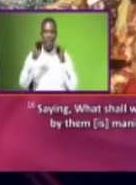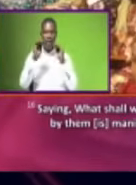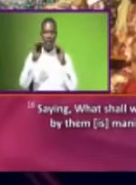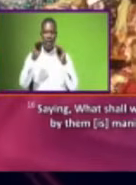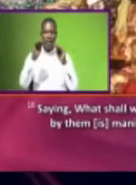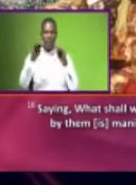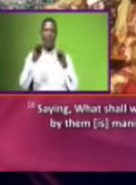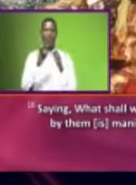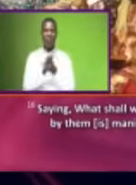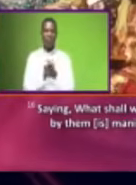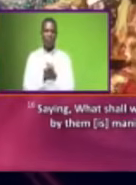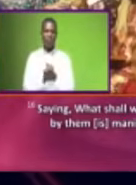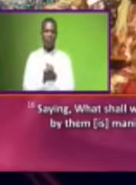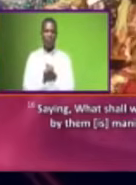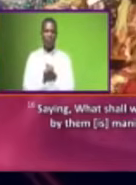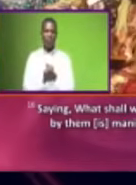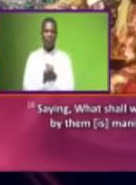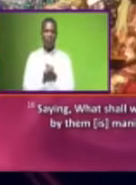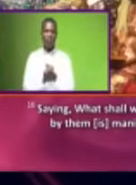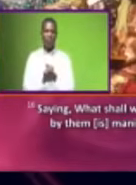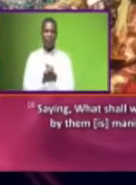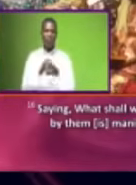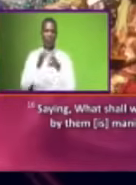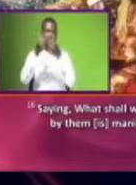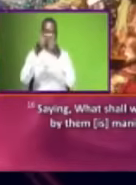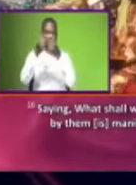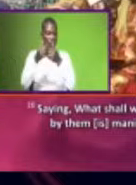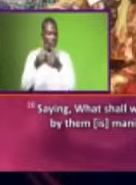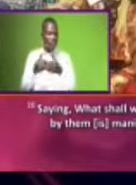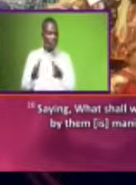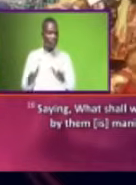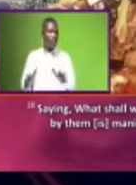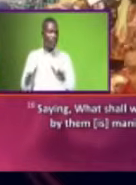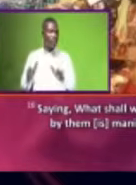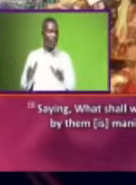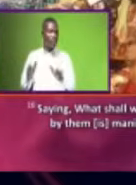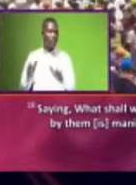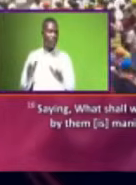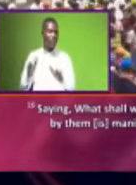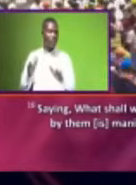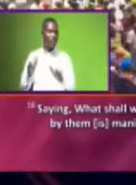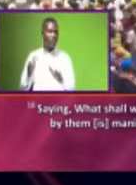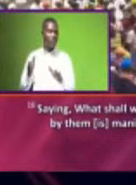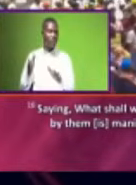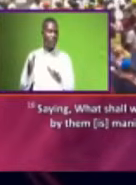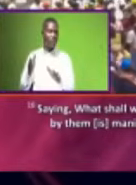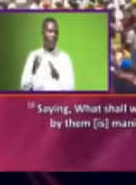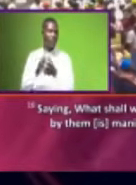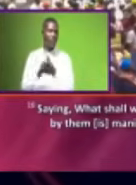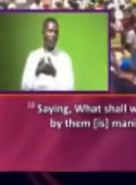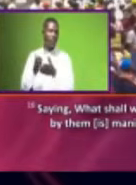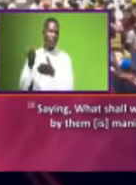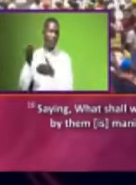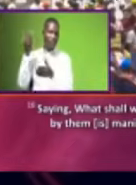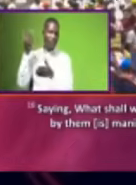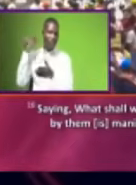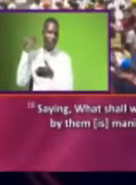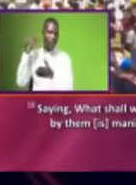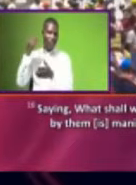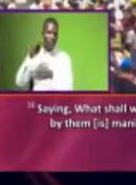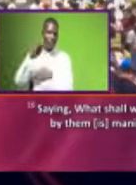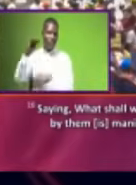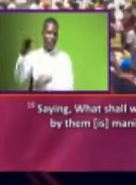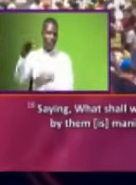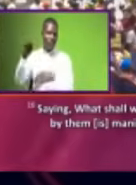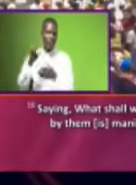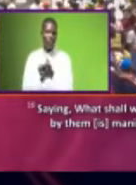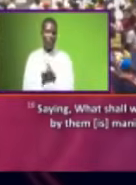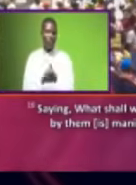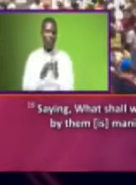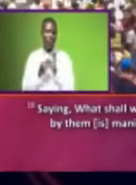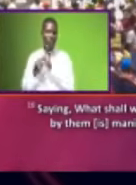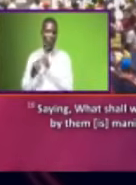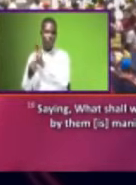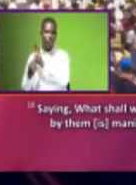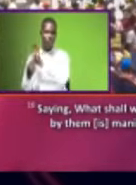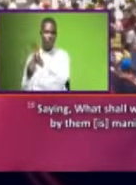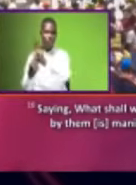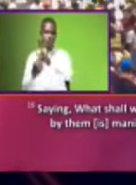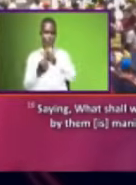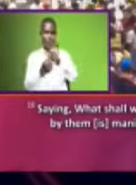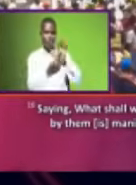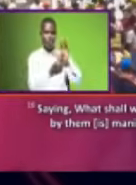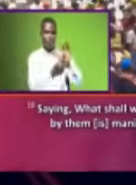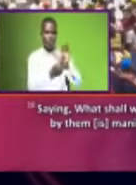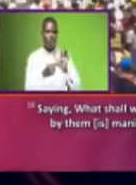Indeed, a notable miracle. Has been done by them. them. It's manifest to all.